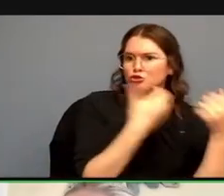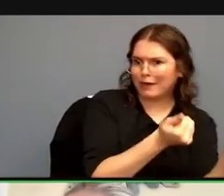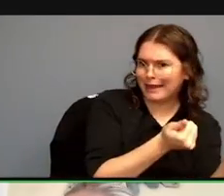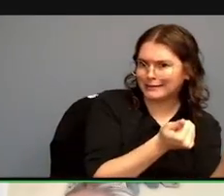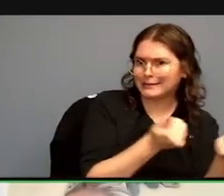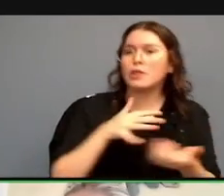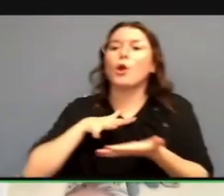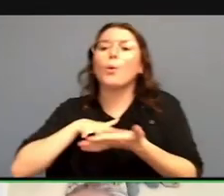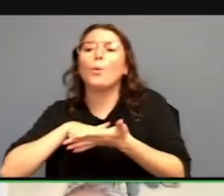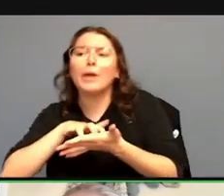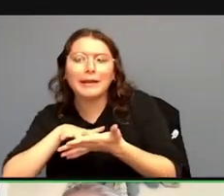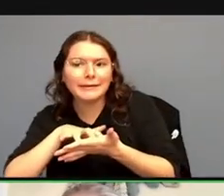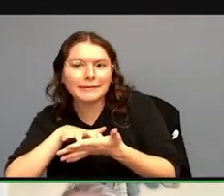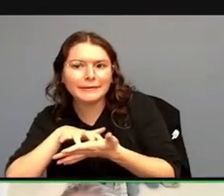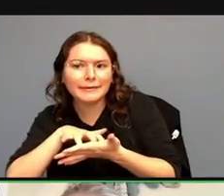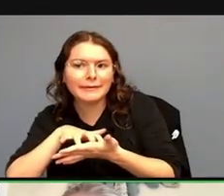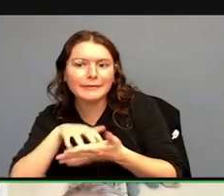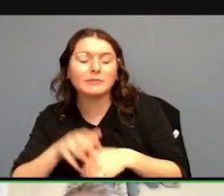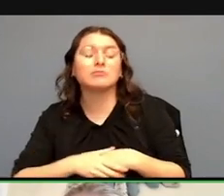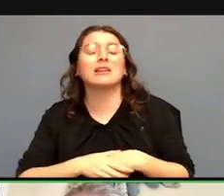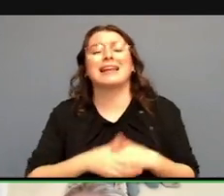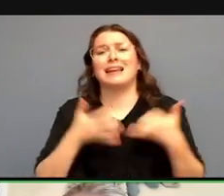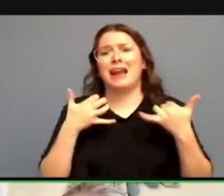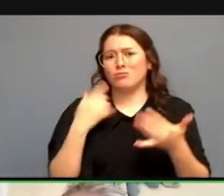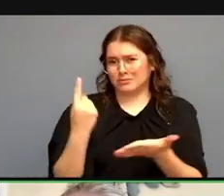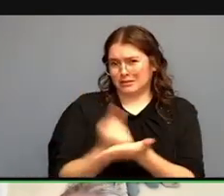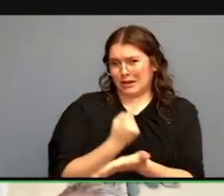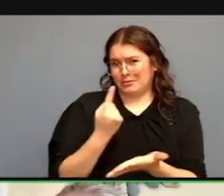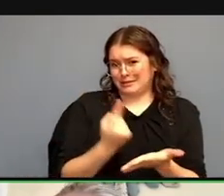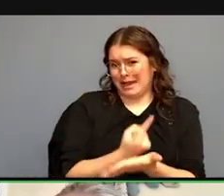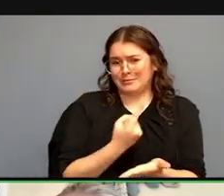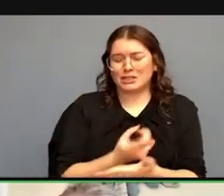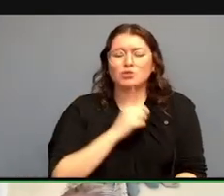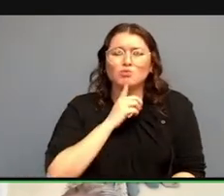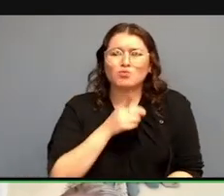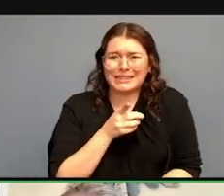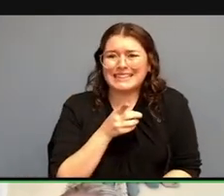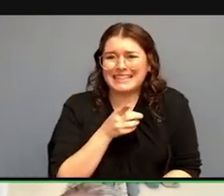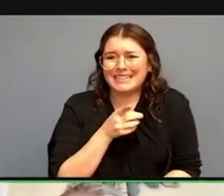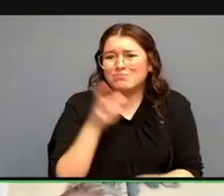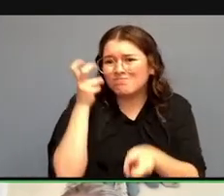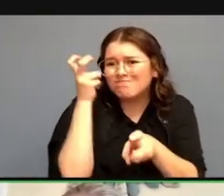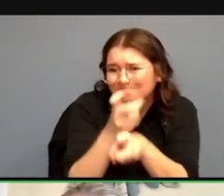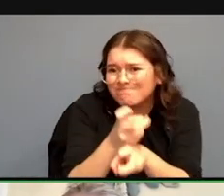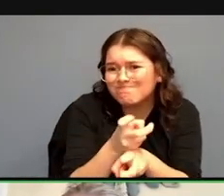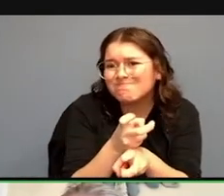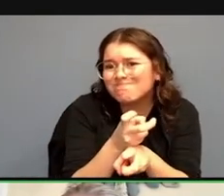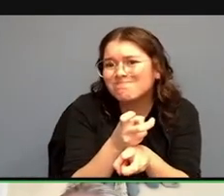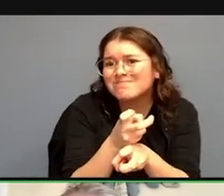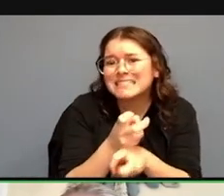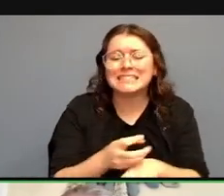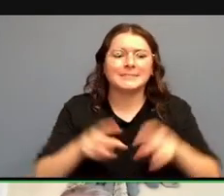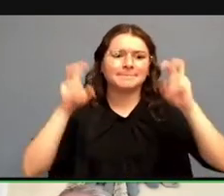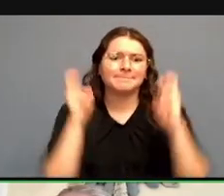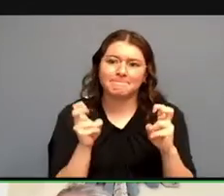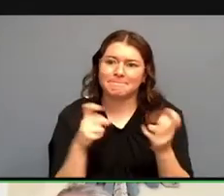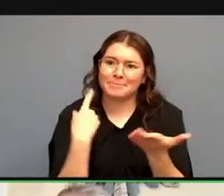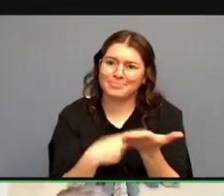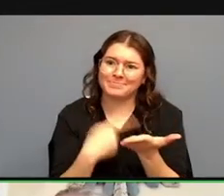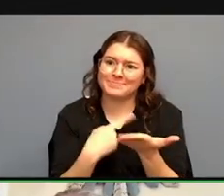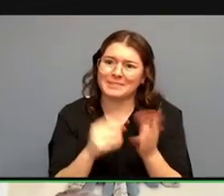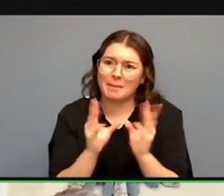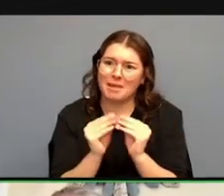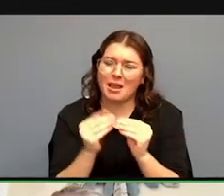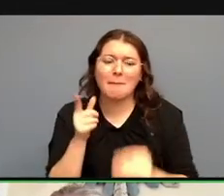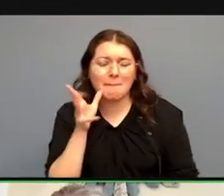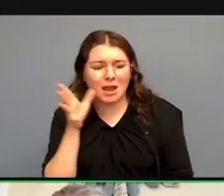and weaknesses. Now, sometimes that can be really hard to sit and discuss in a meeting for